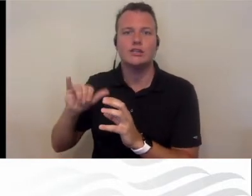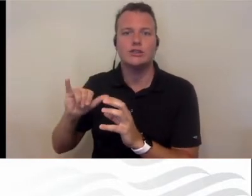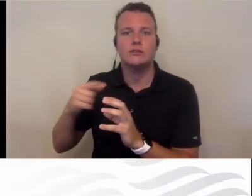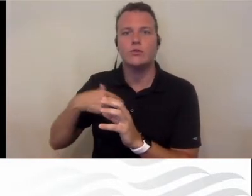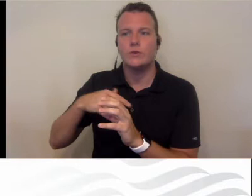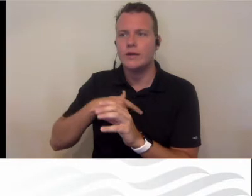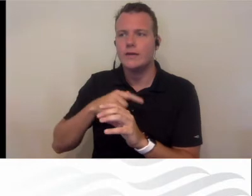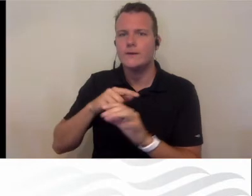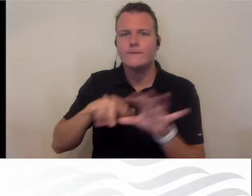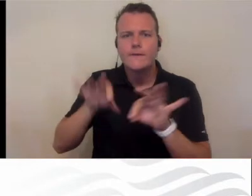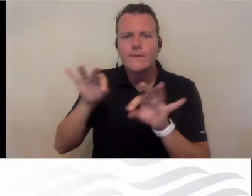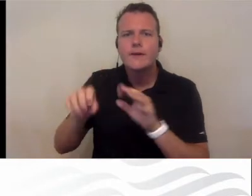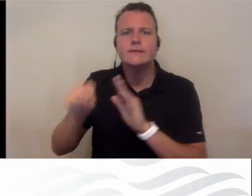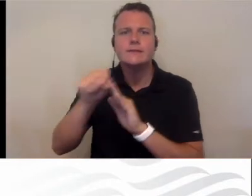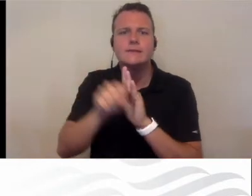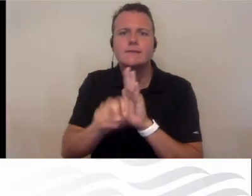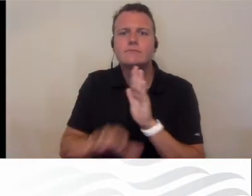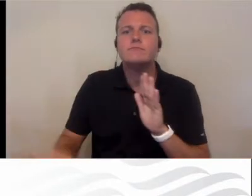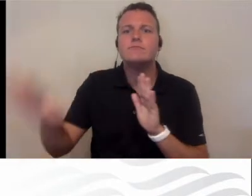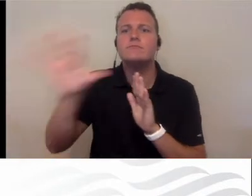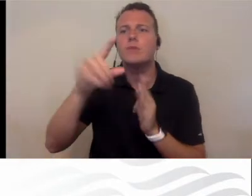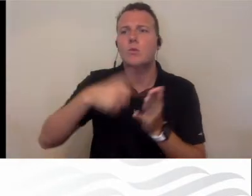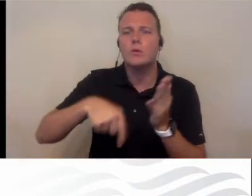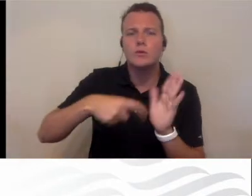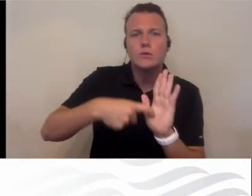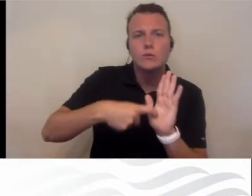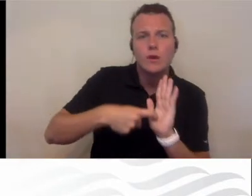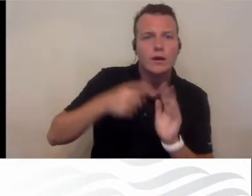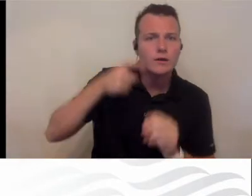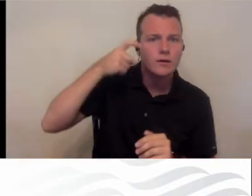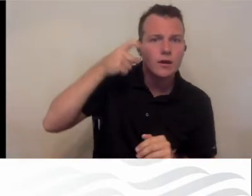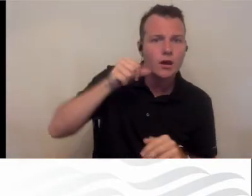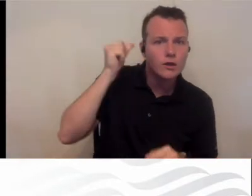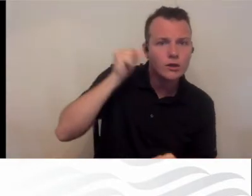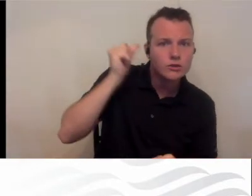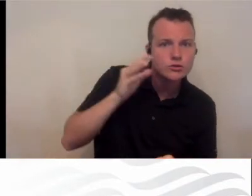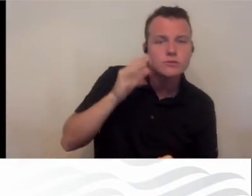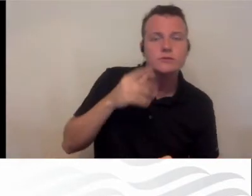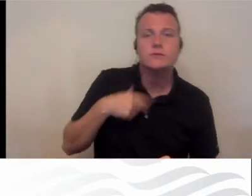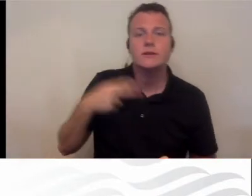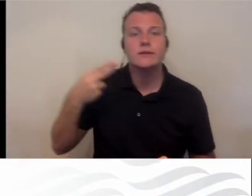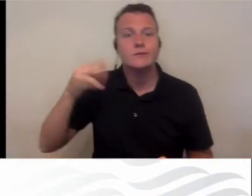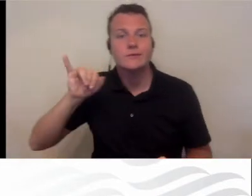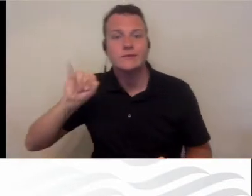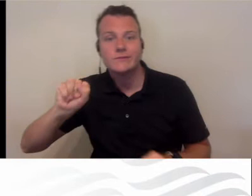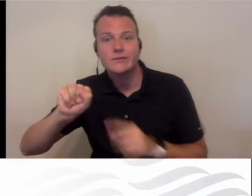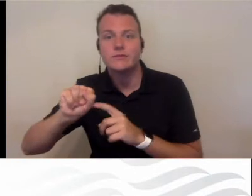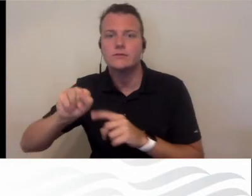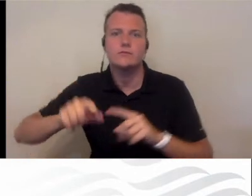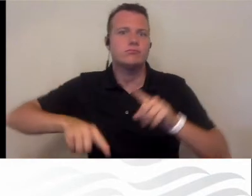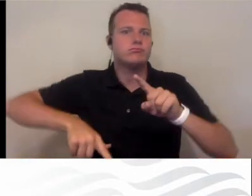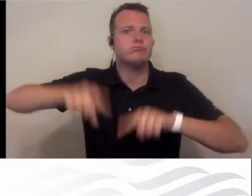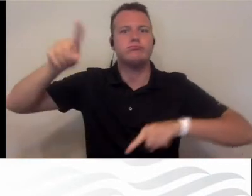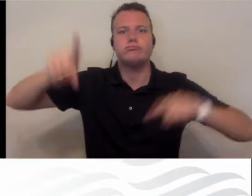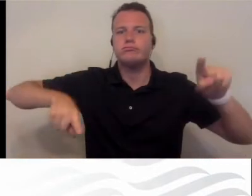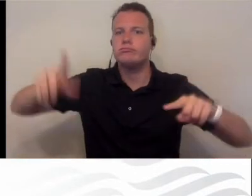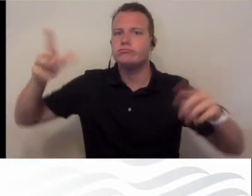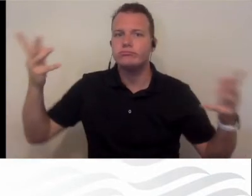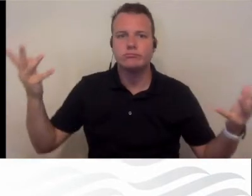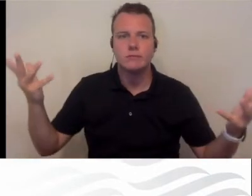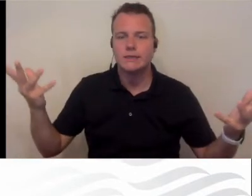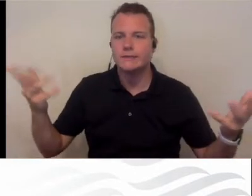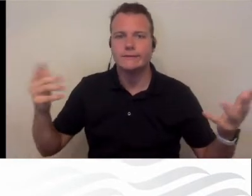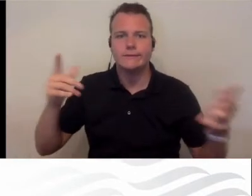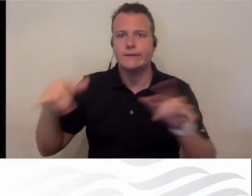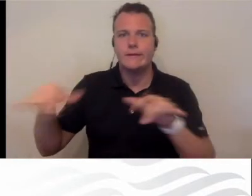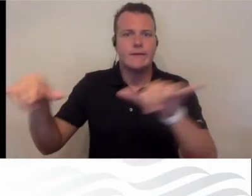state requires for audiologists, for hearing instrument specialists, and it's all over the board. So you need to know what that